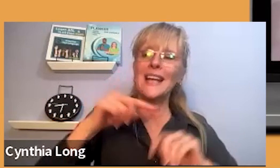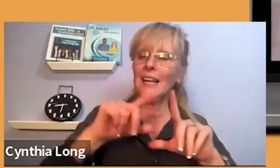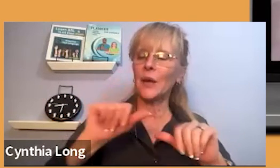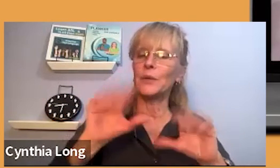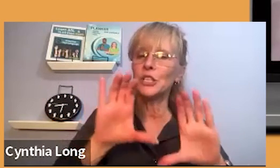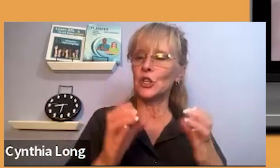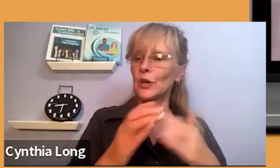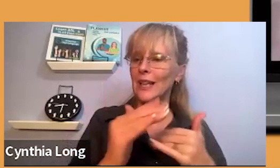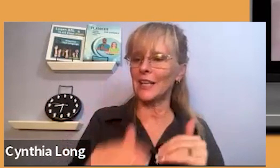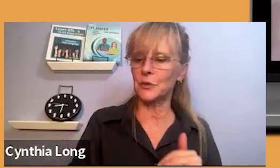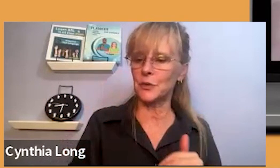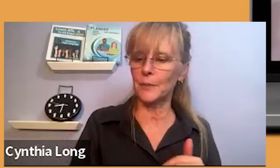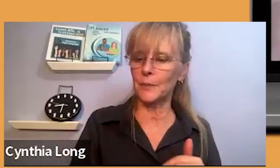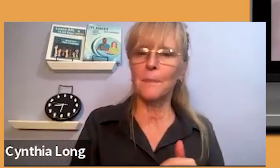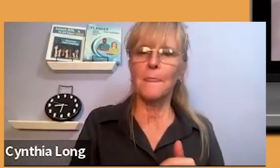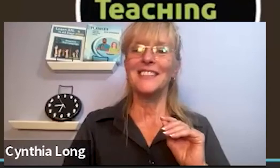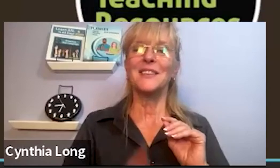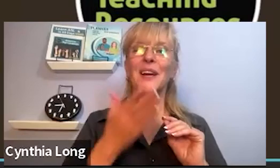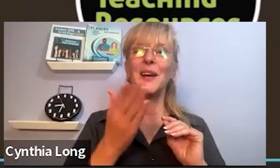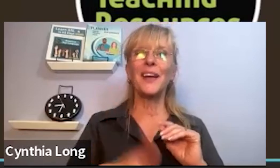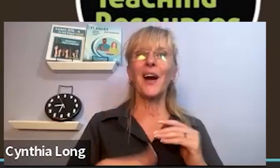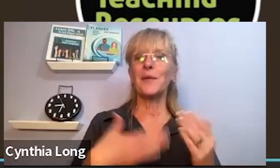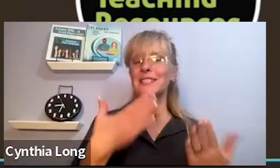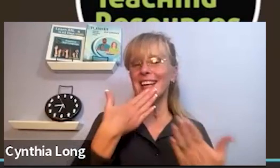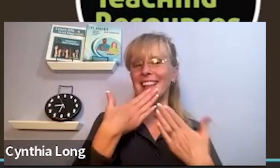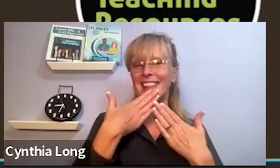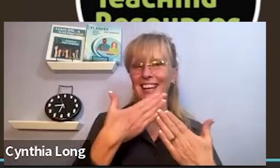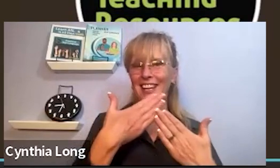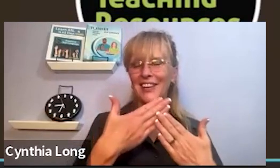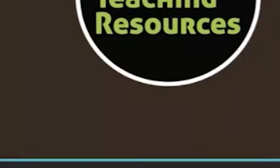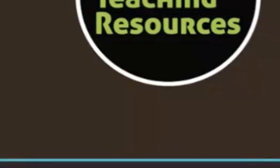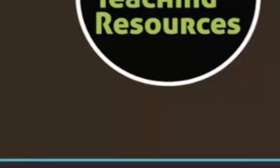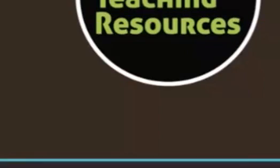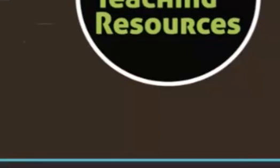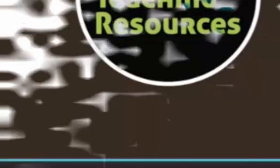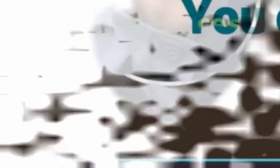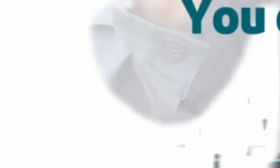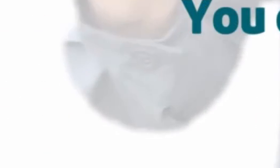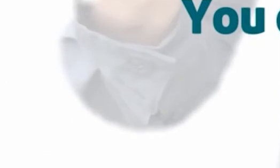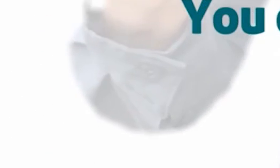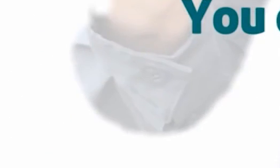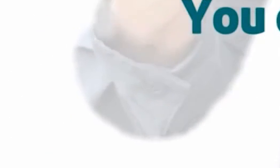incorporate sign language in your classroom. So here we are, we're saying thank you.